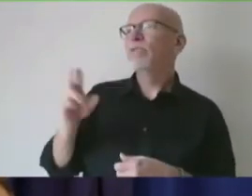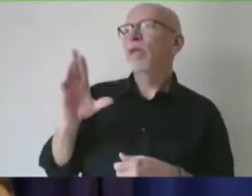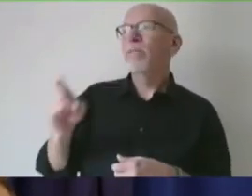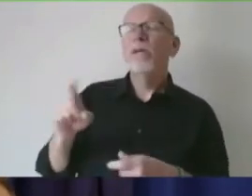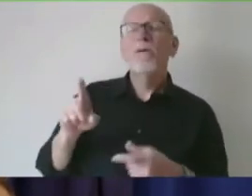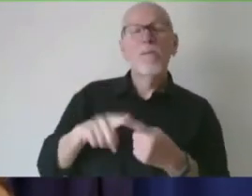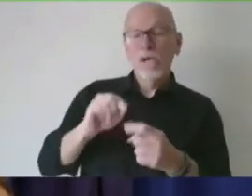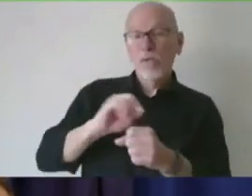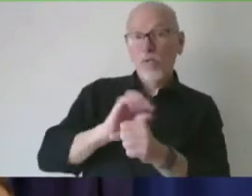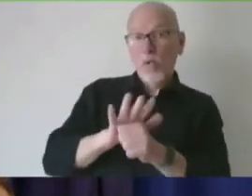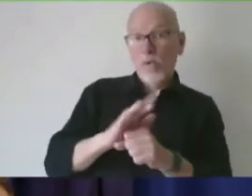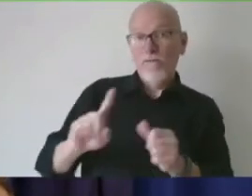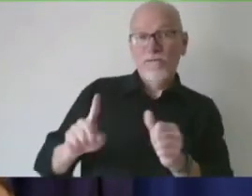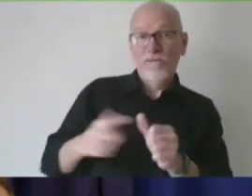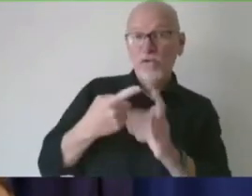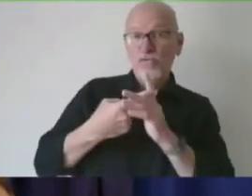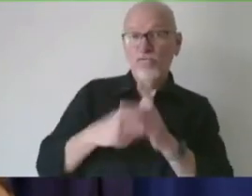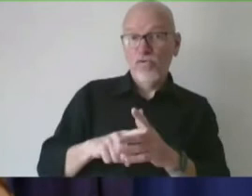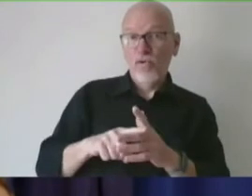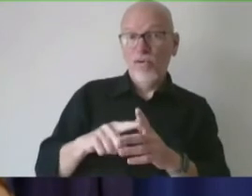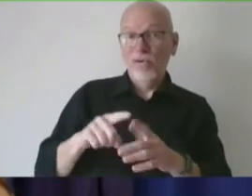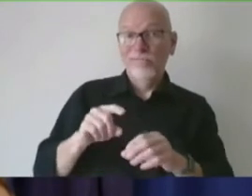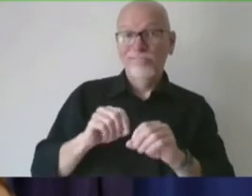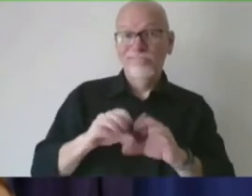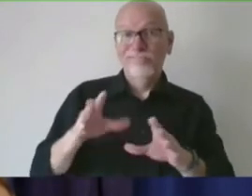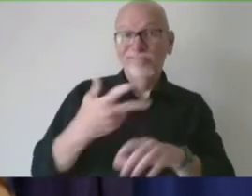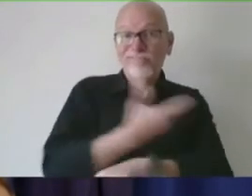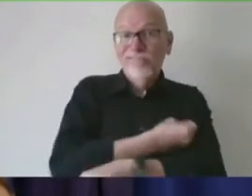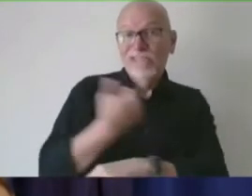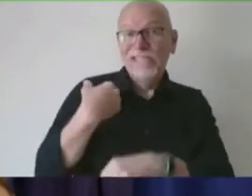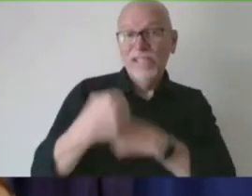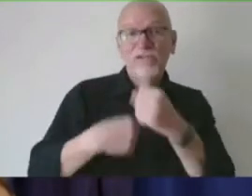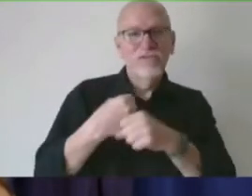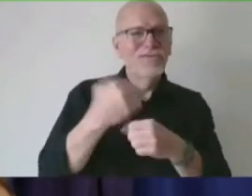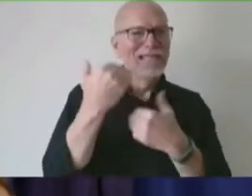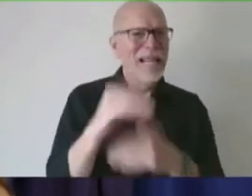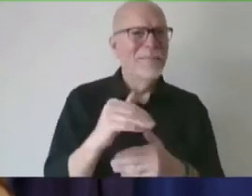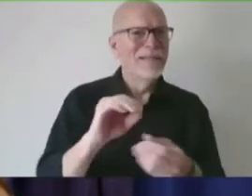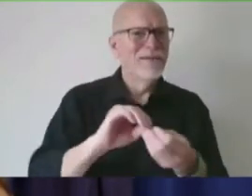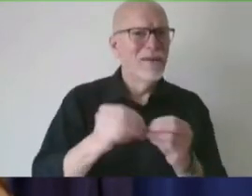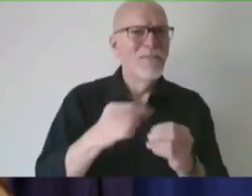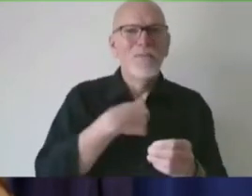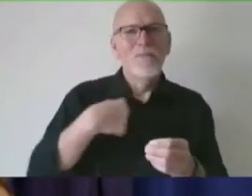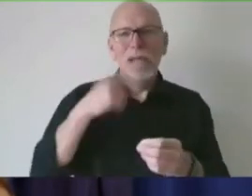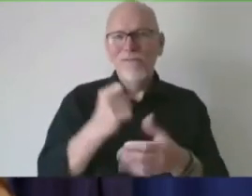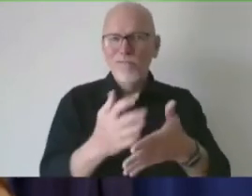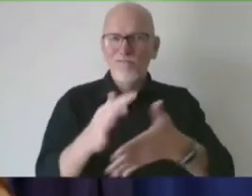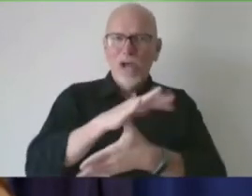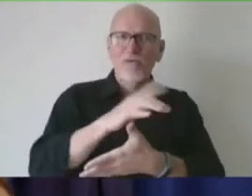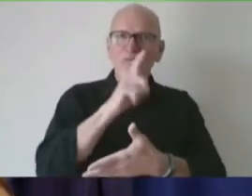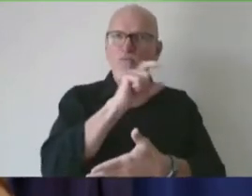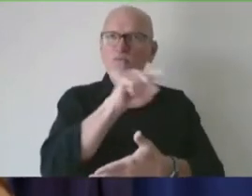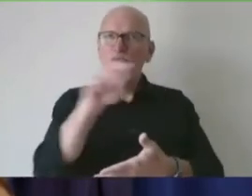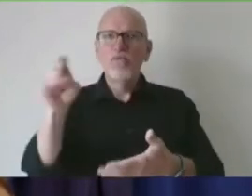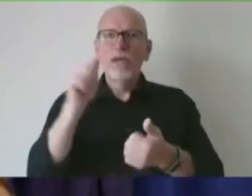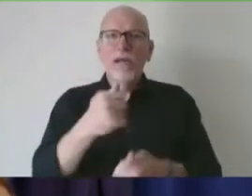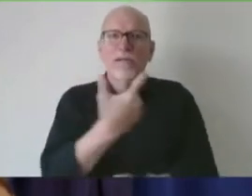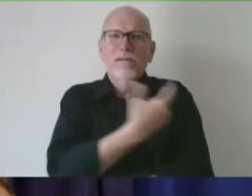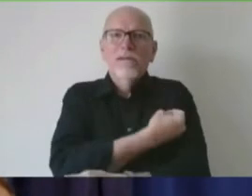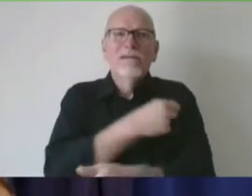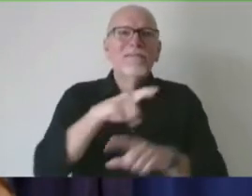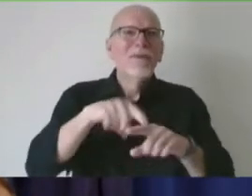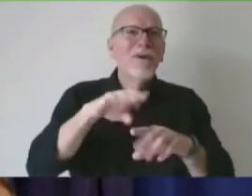COVID-19 vaccine first became available late last year, supplies were limited, and we had to prioritize vaccine eligibility based on who was